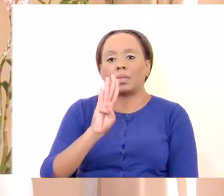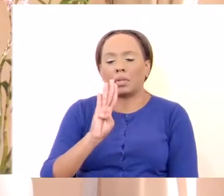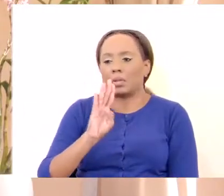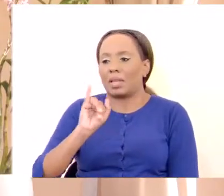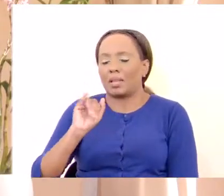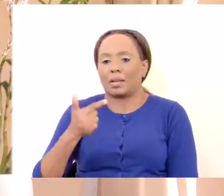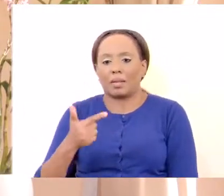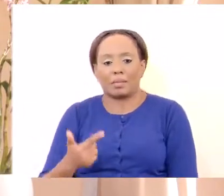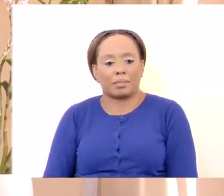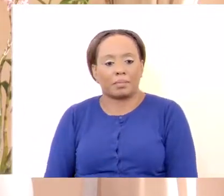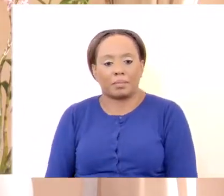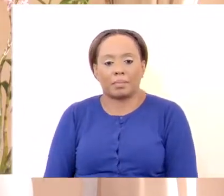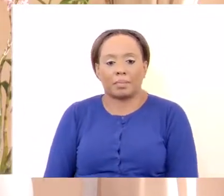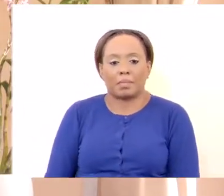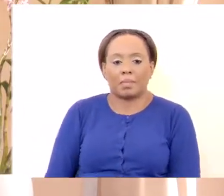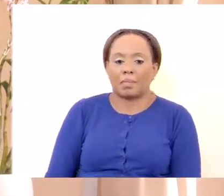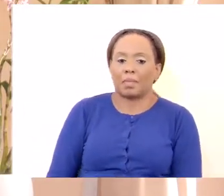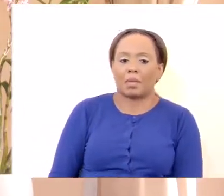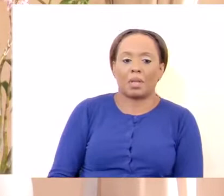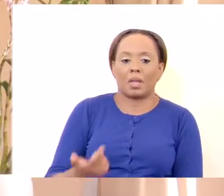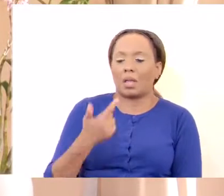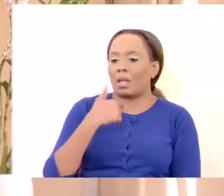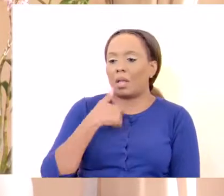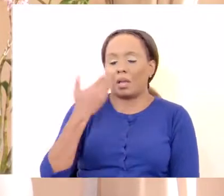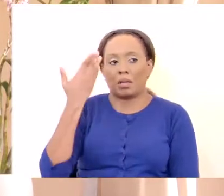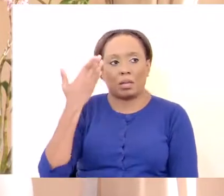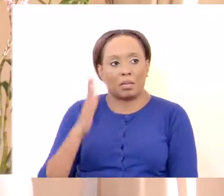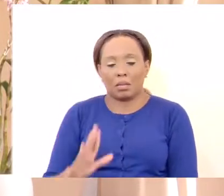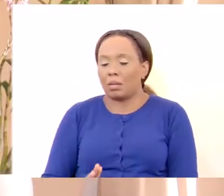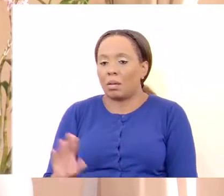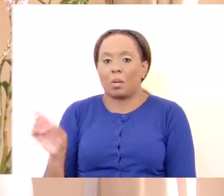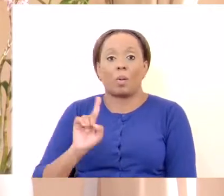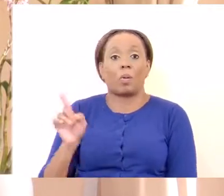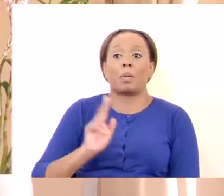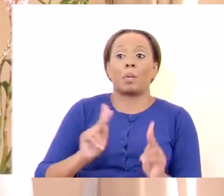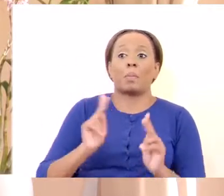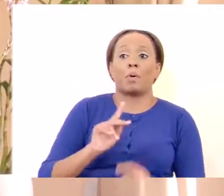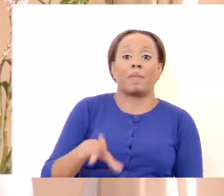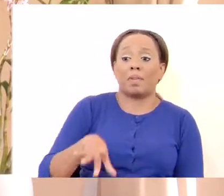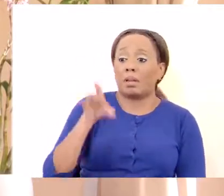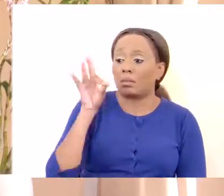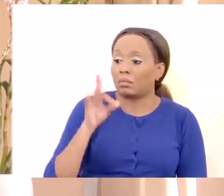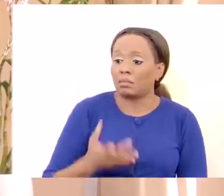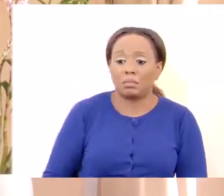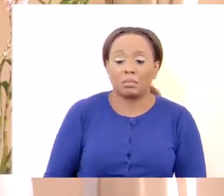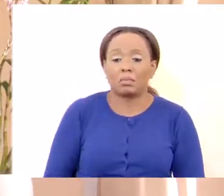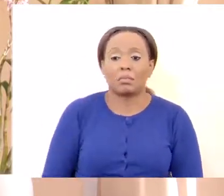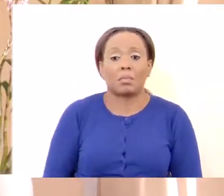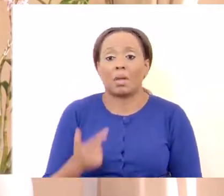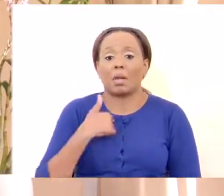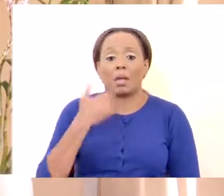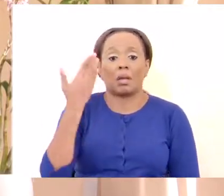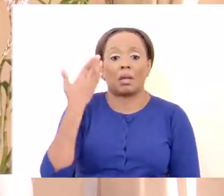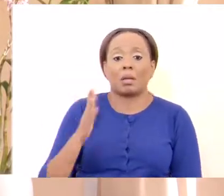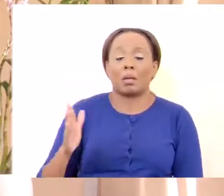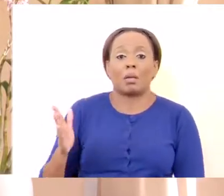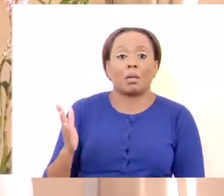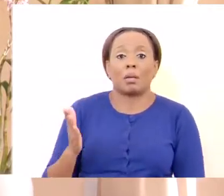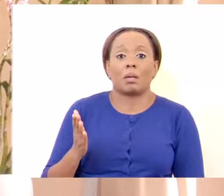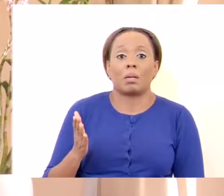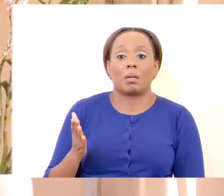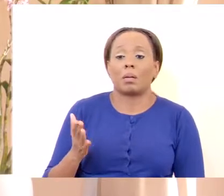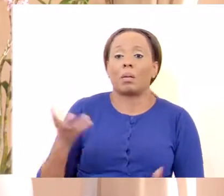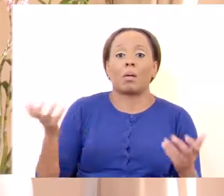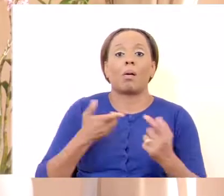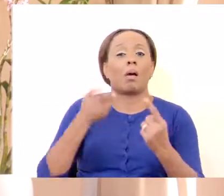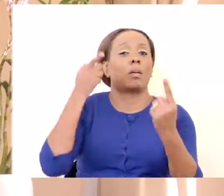that I cannot tell you where they come from. I cannot tell you what the intention is of those who